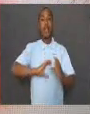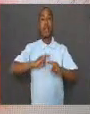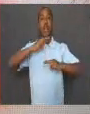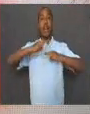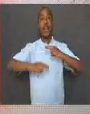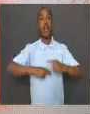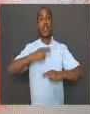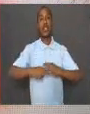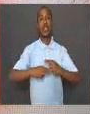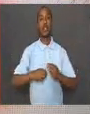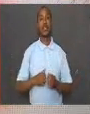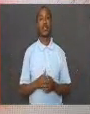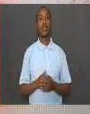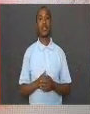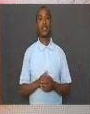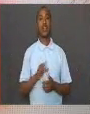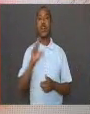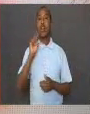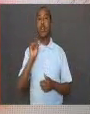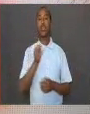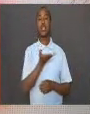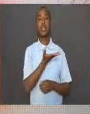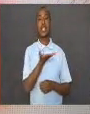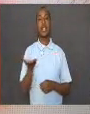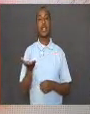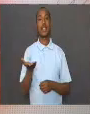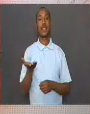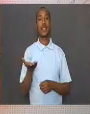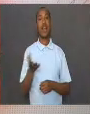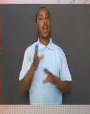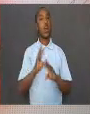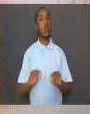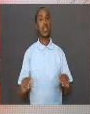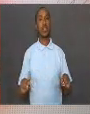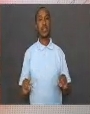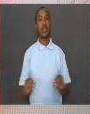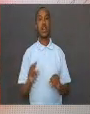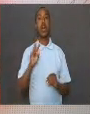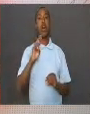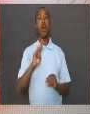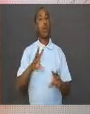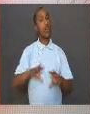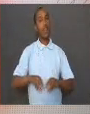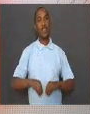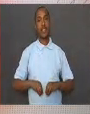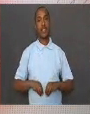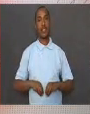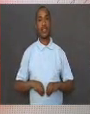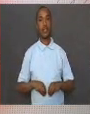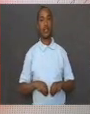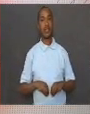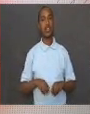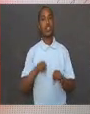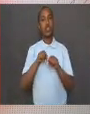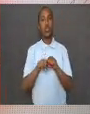During a chemical reaction, no substances are lost or